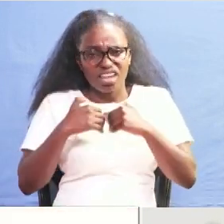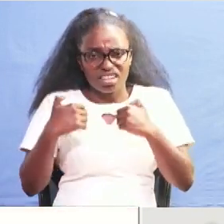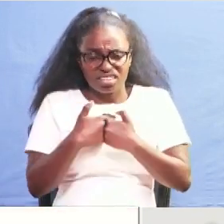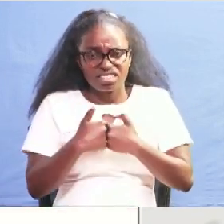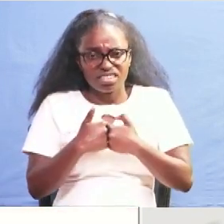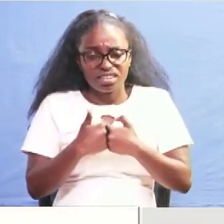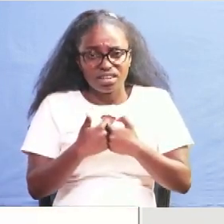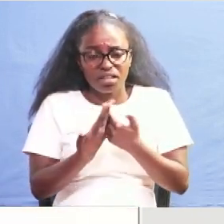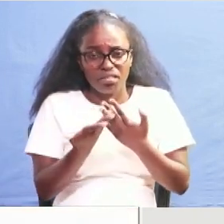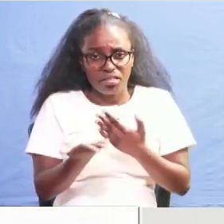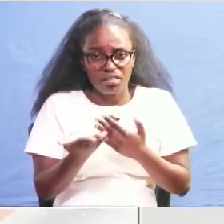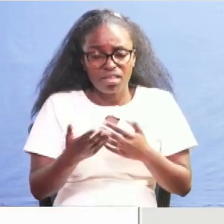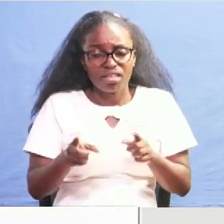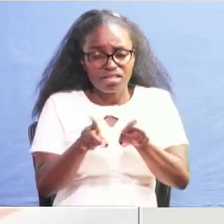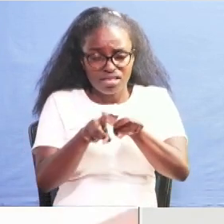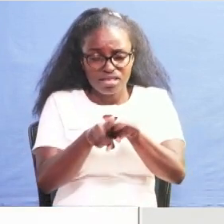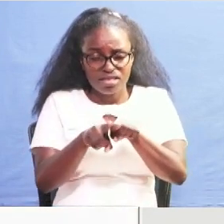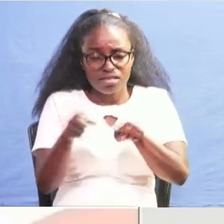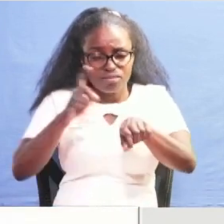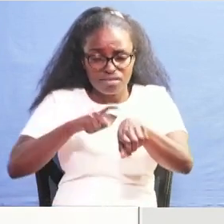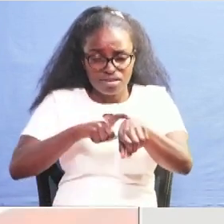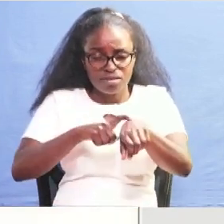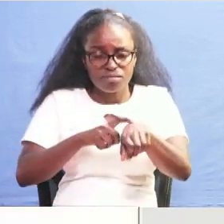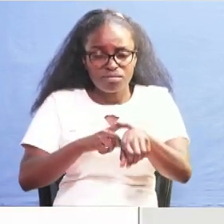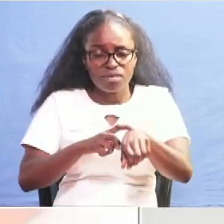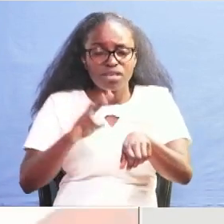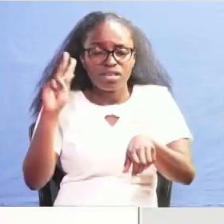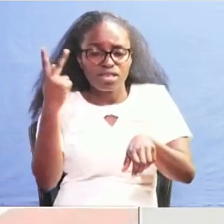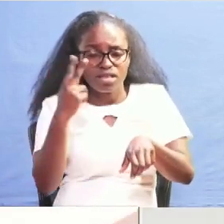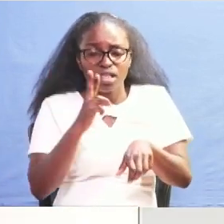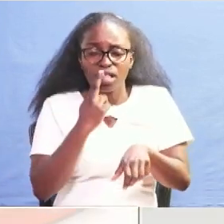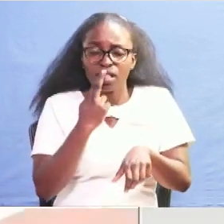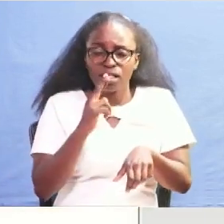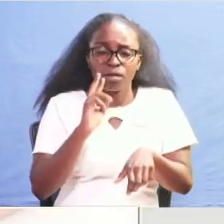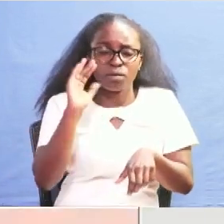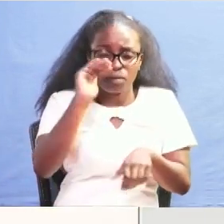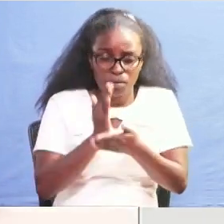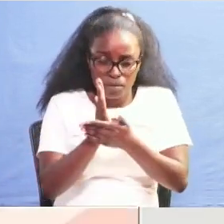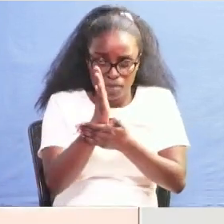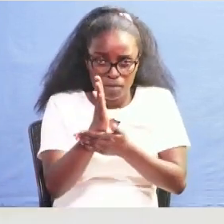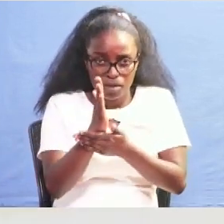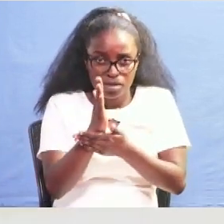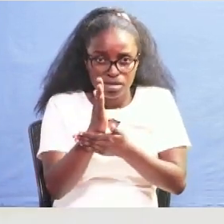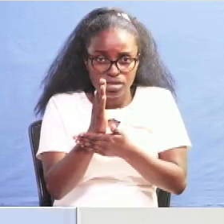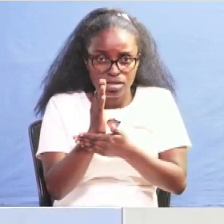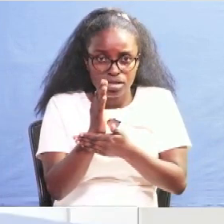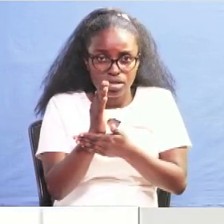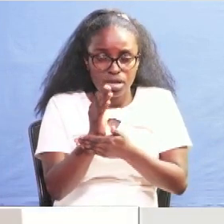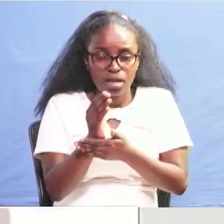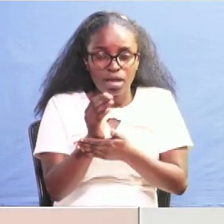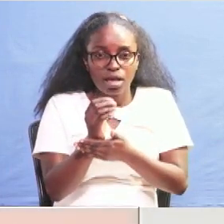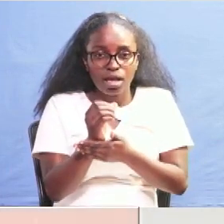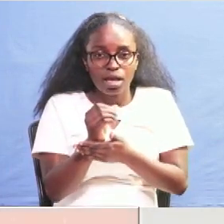happened almost the same time. We activated the Kenya Red Cross casualty evacuation system, which includes air